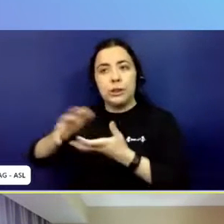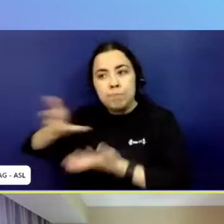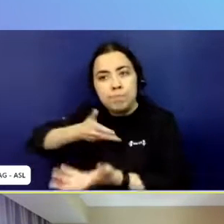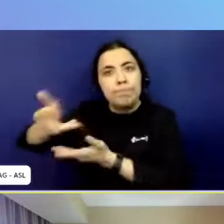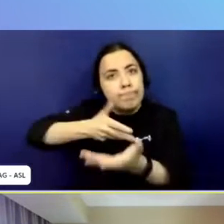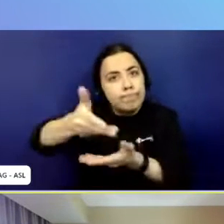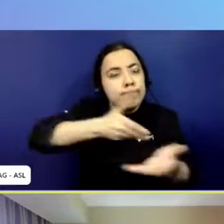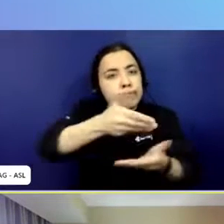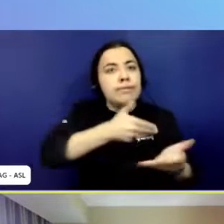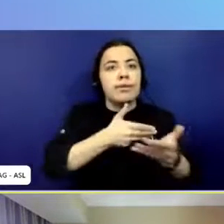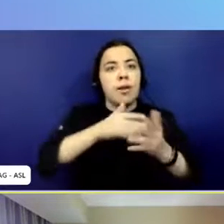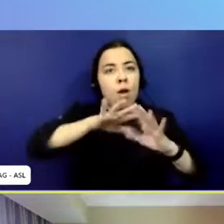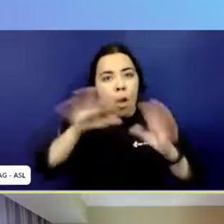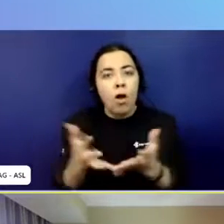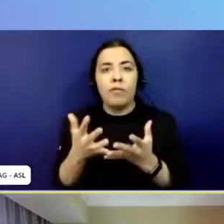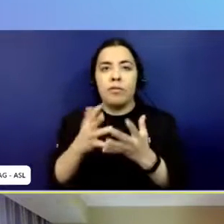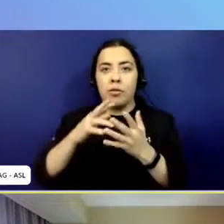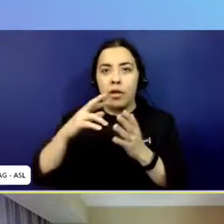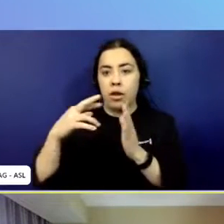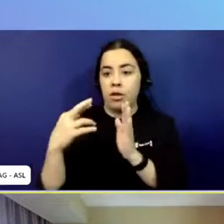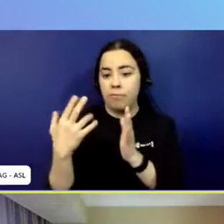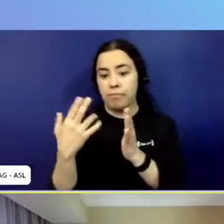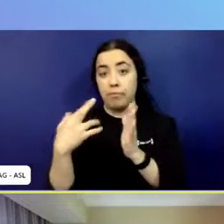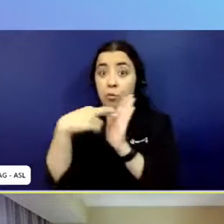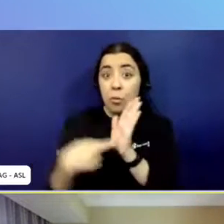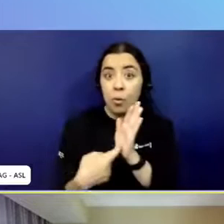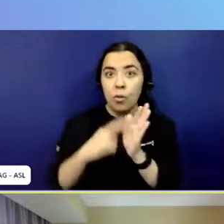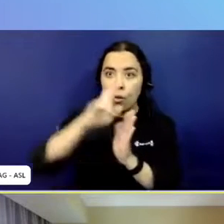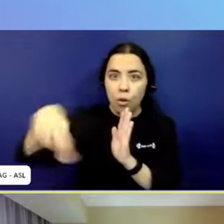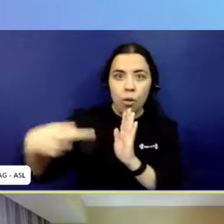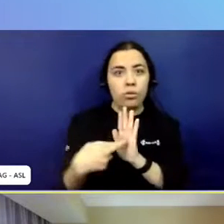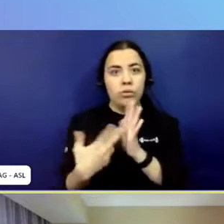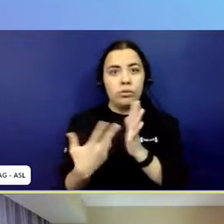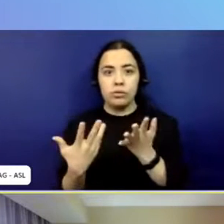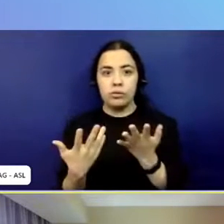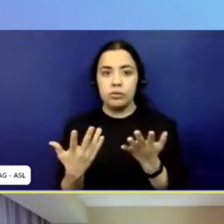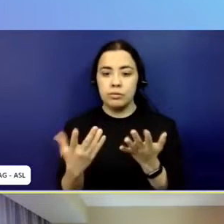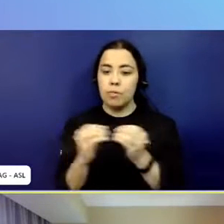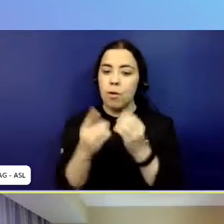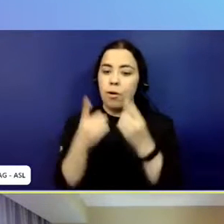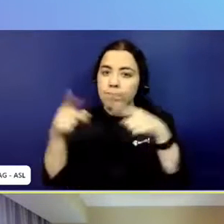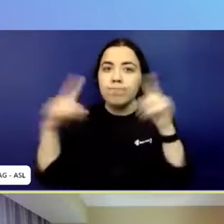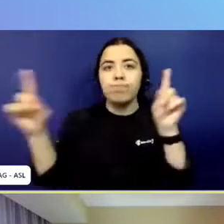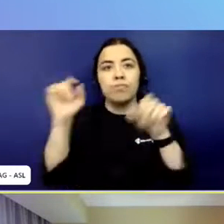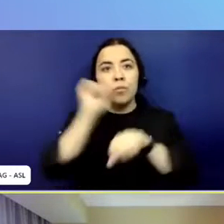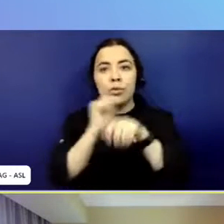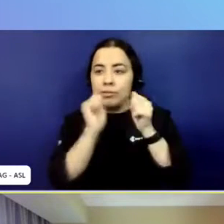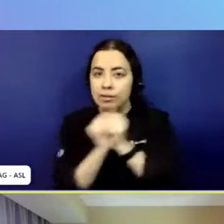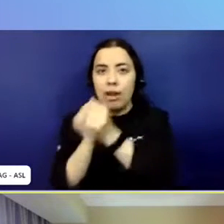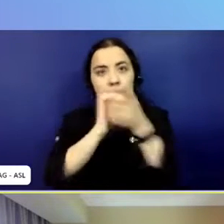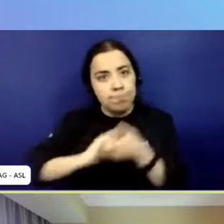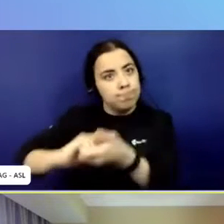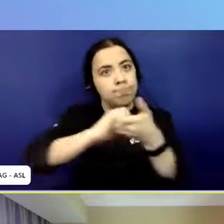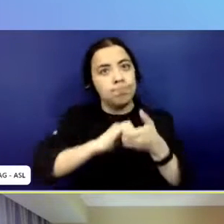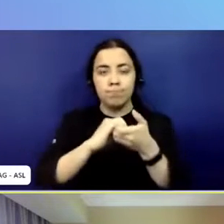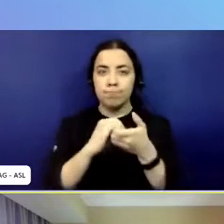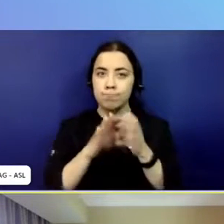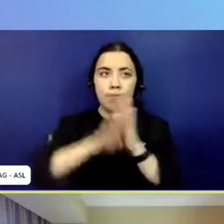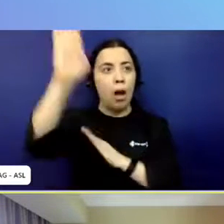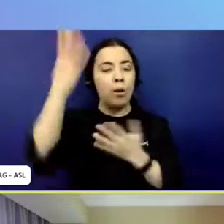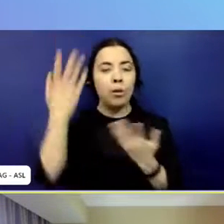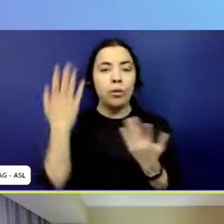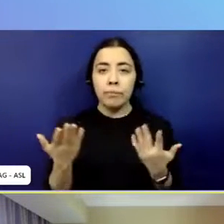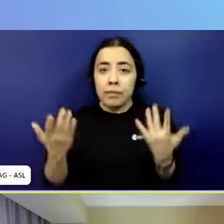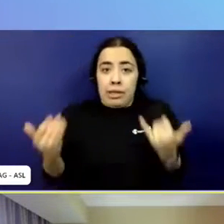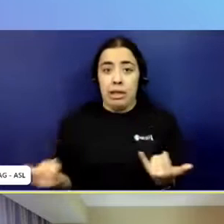of the cross-functional roles to come together and work more effectively and efficiently. And so in this